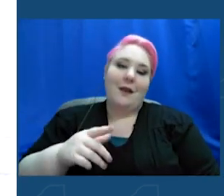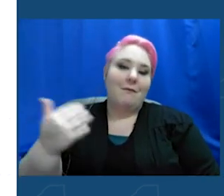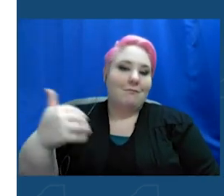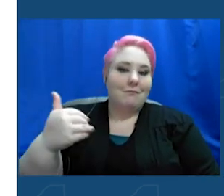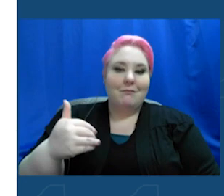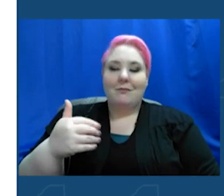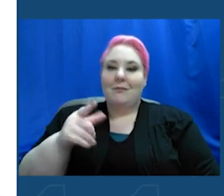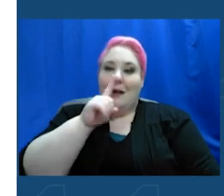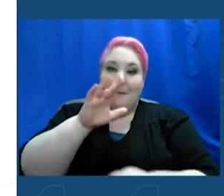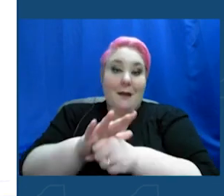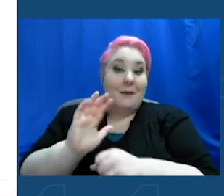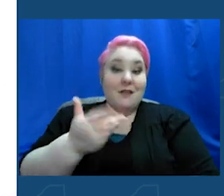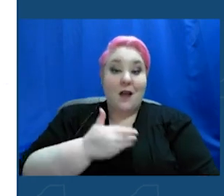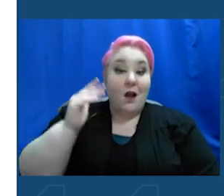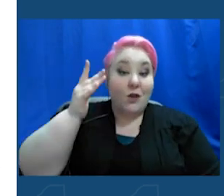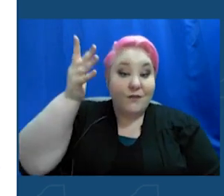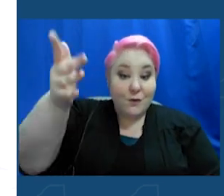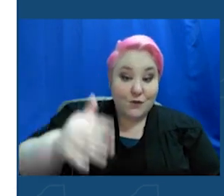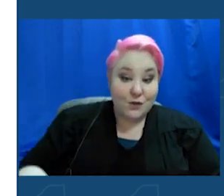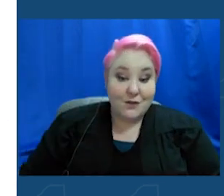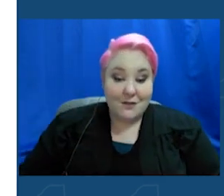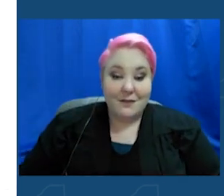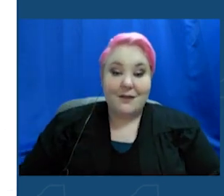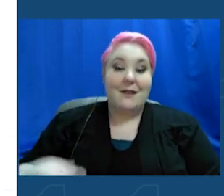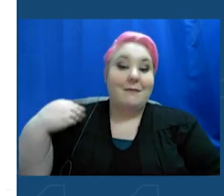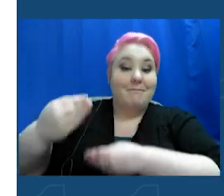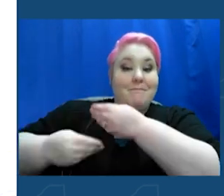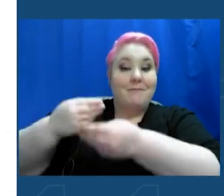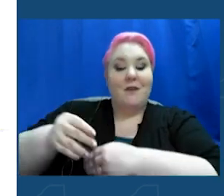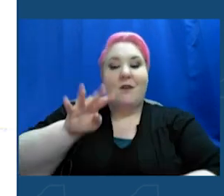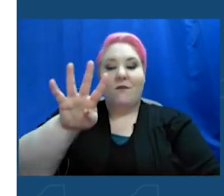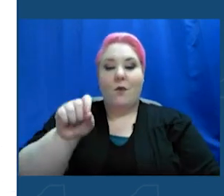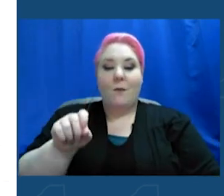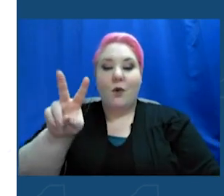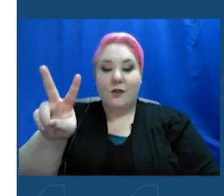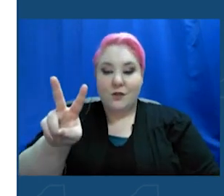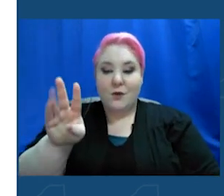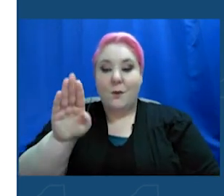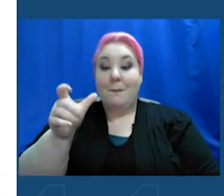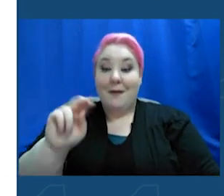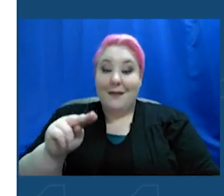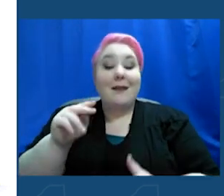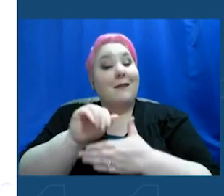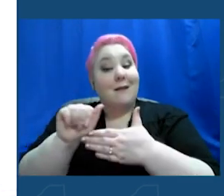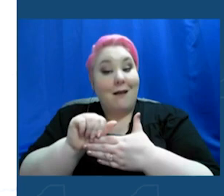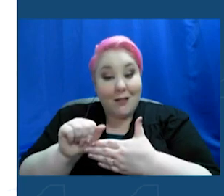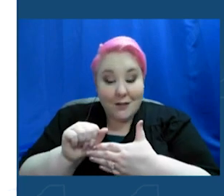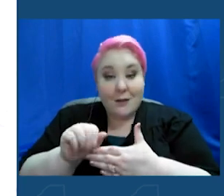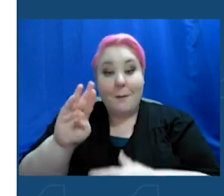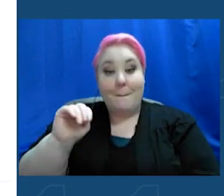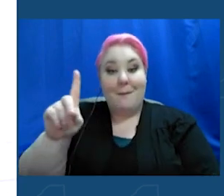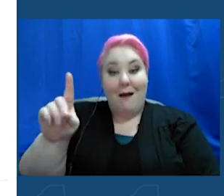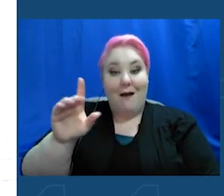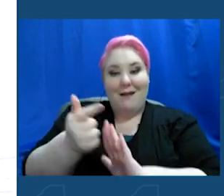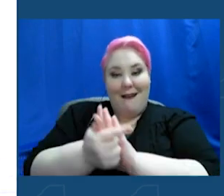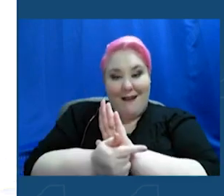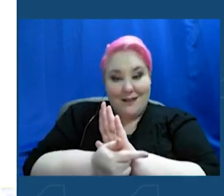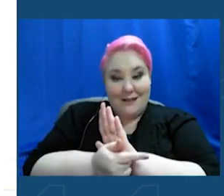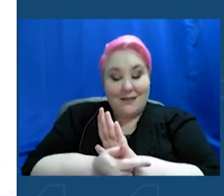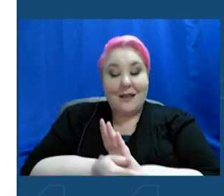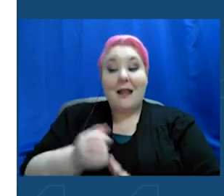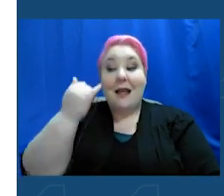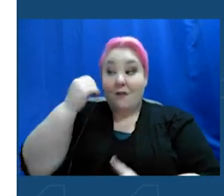a generational commitment in the $4.2 billion Bond Act. Again, capital dollars that, if approved by the